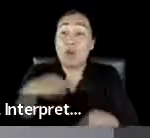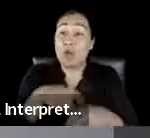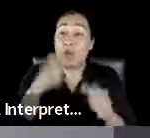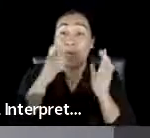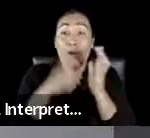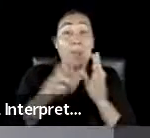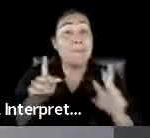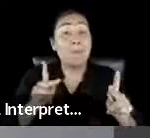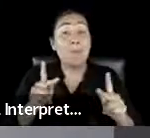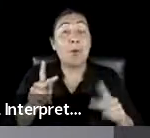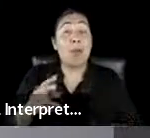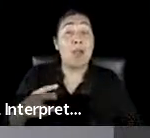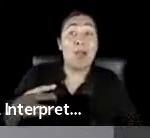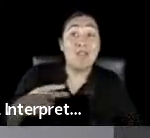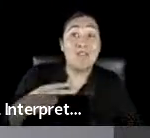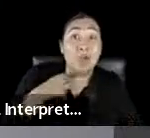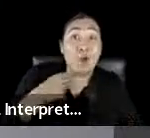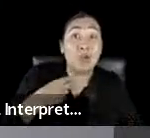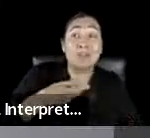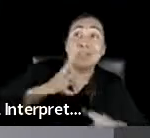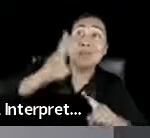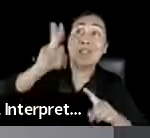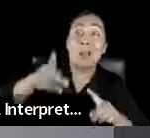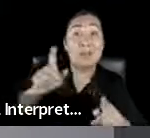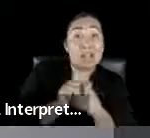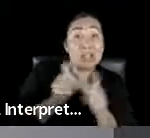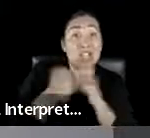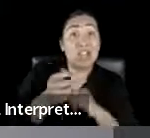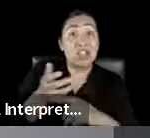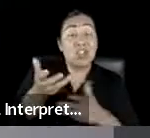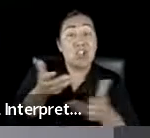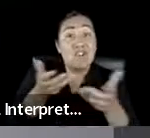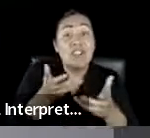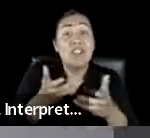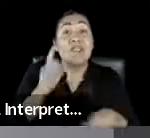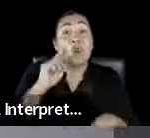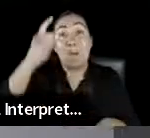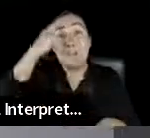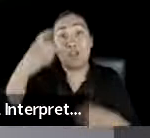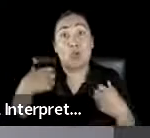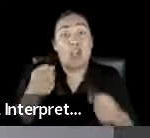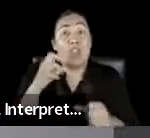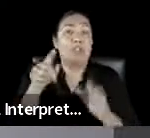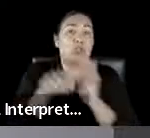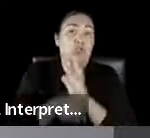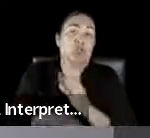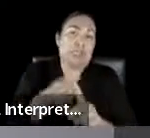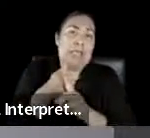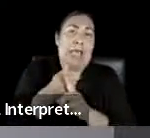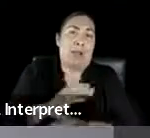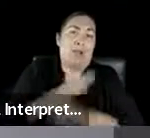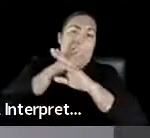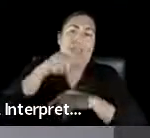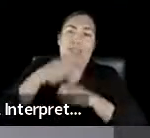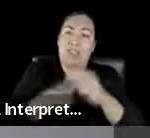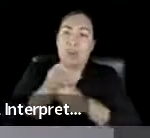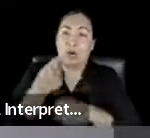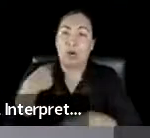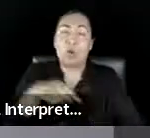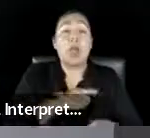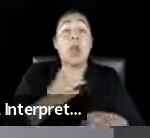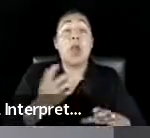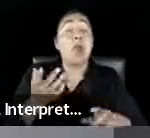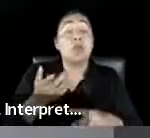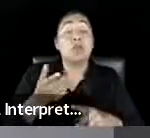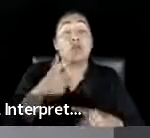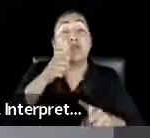and voices that are taking action to change conversations about mental health and suicide prevention. This year, we are presenting Karamo Brown with the